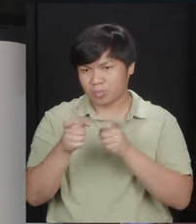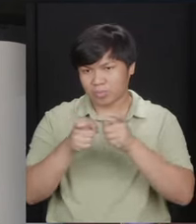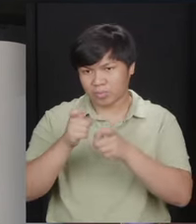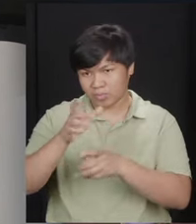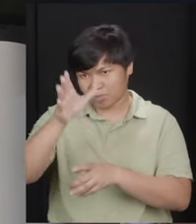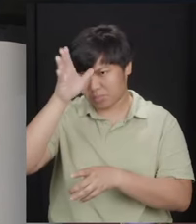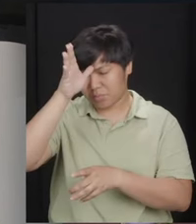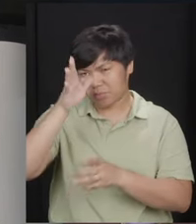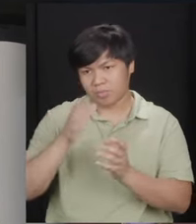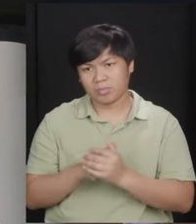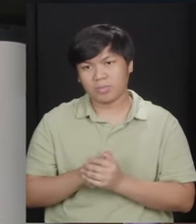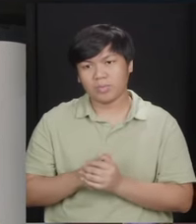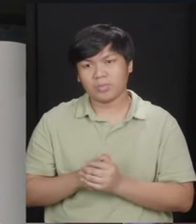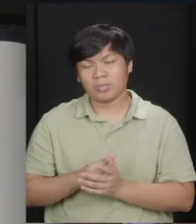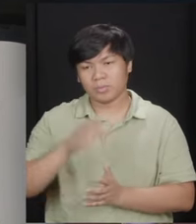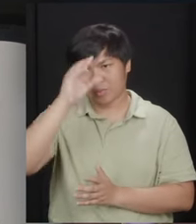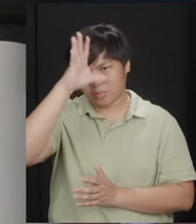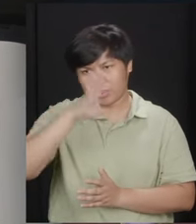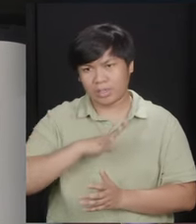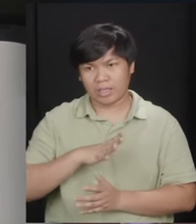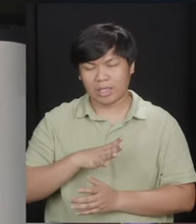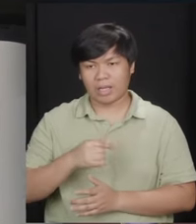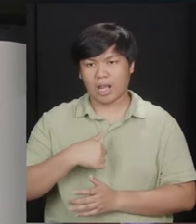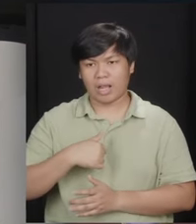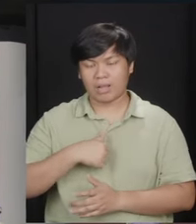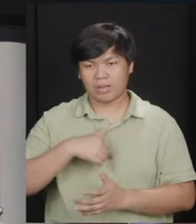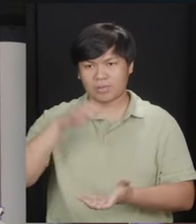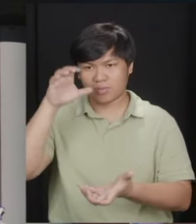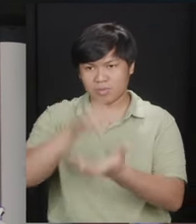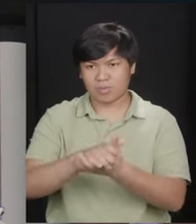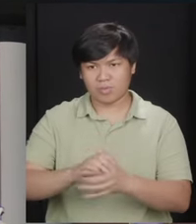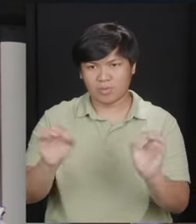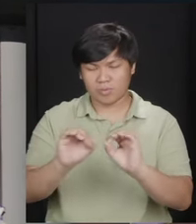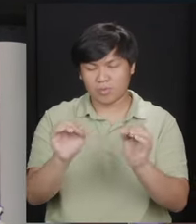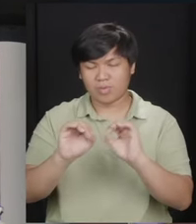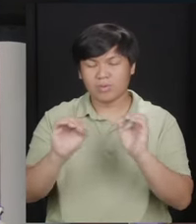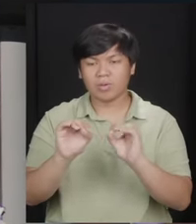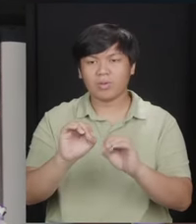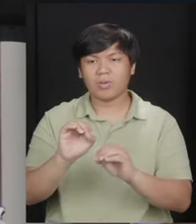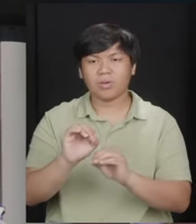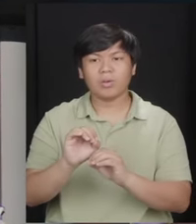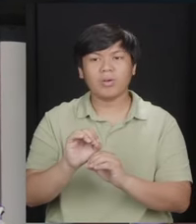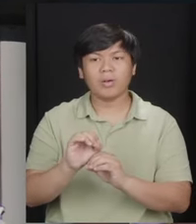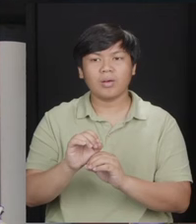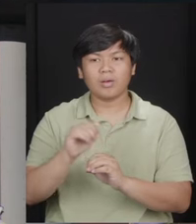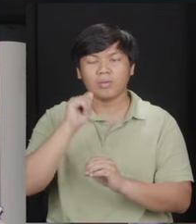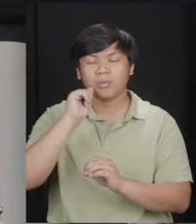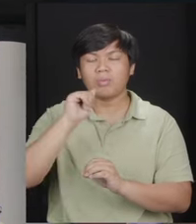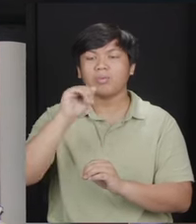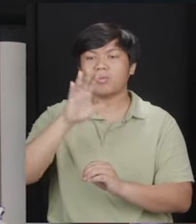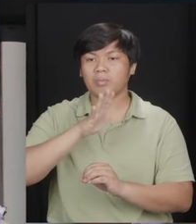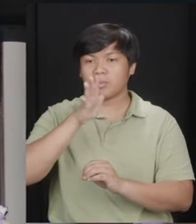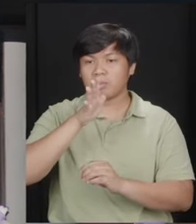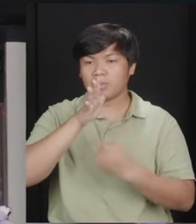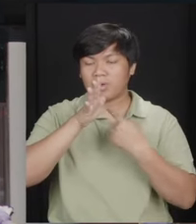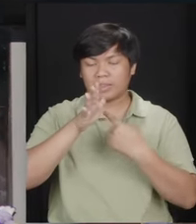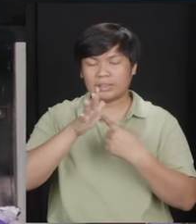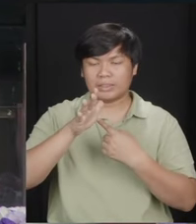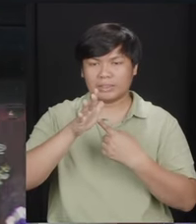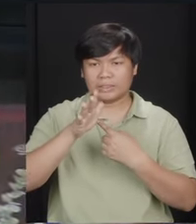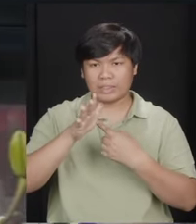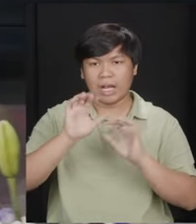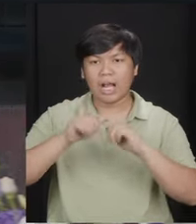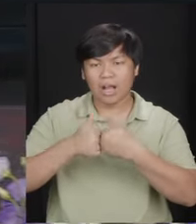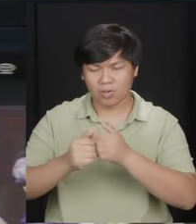this young man makes a vow. When I get married, no woman will treat me like the way I saw my mom treat my